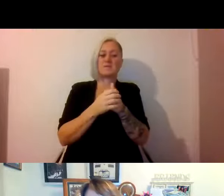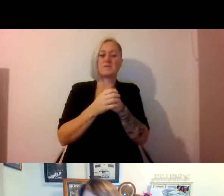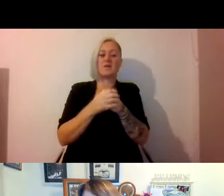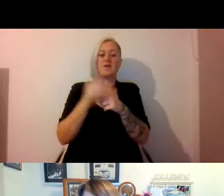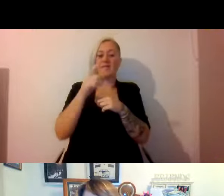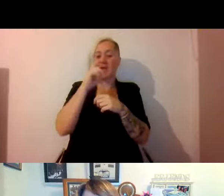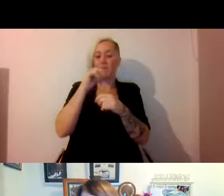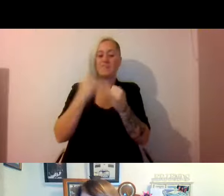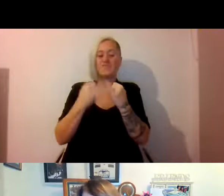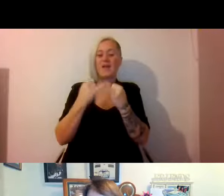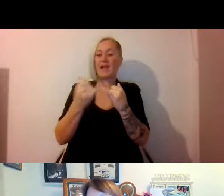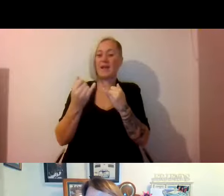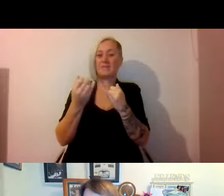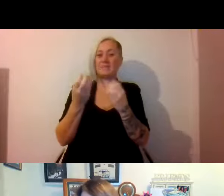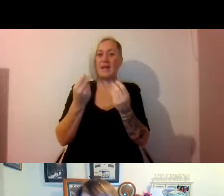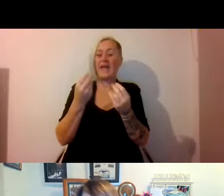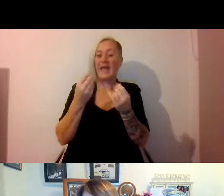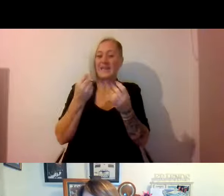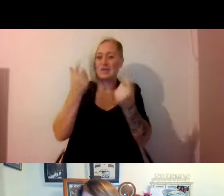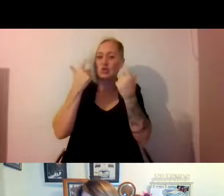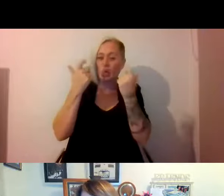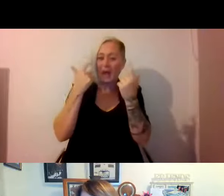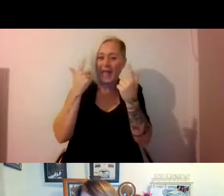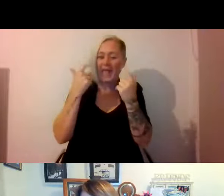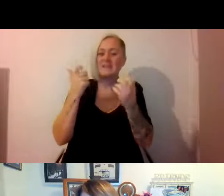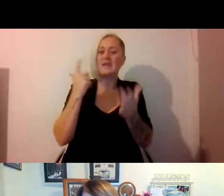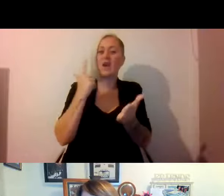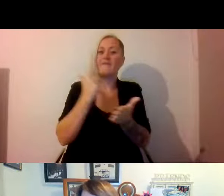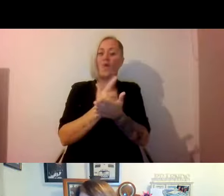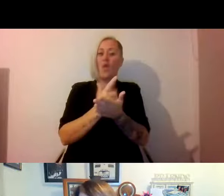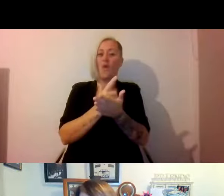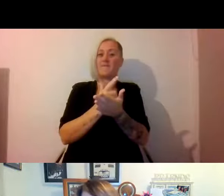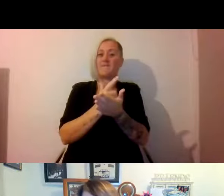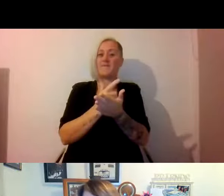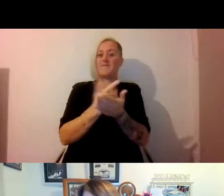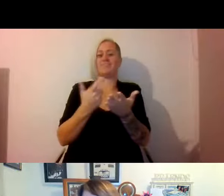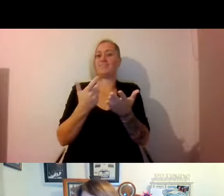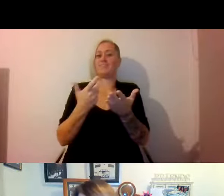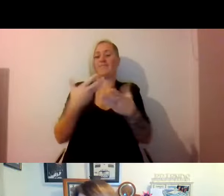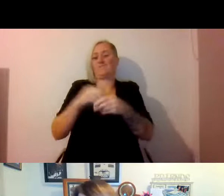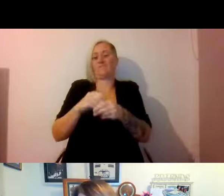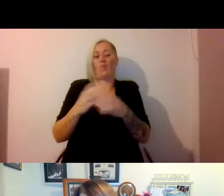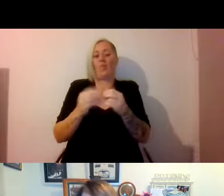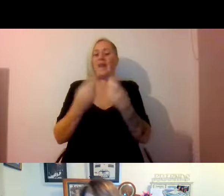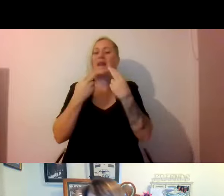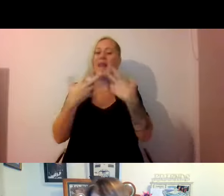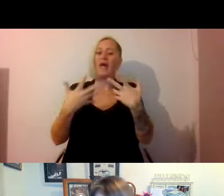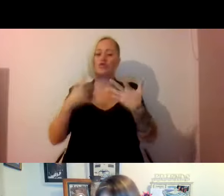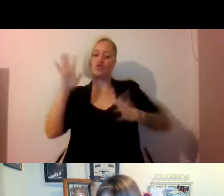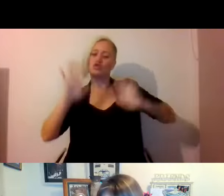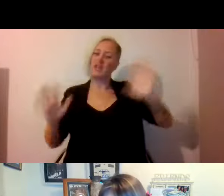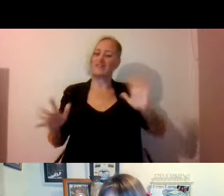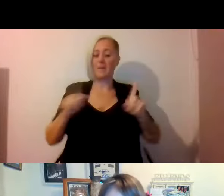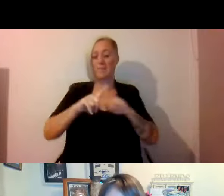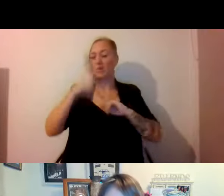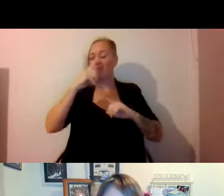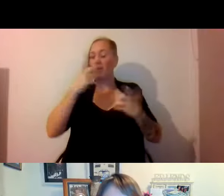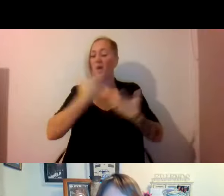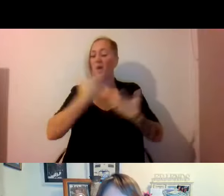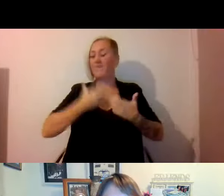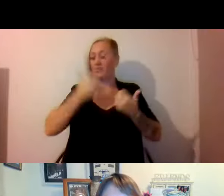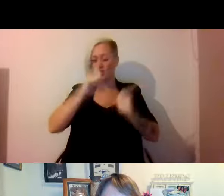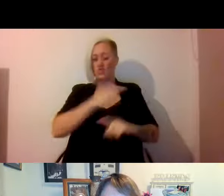and often a lot of them are contained within natural gesture that people are very comfortable with.